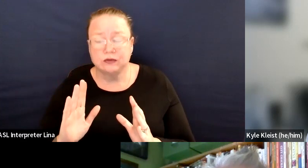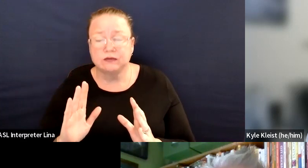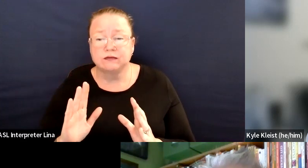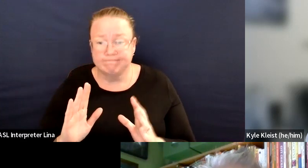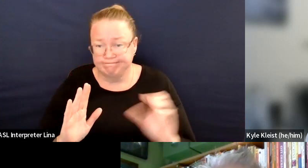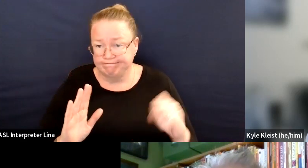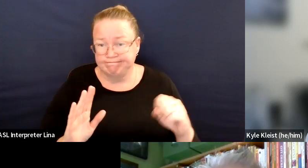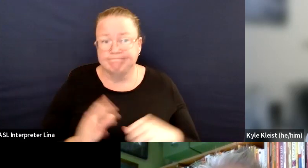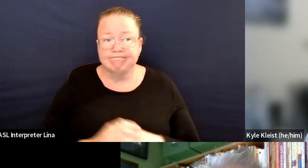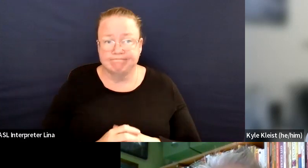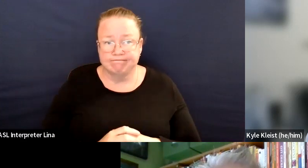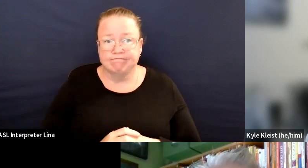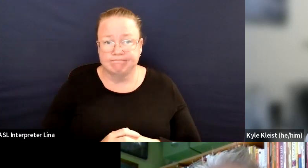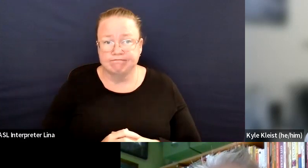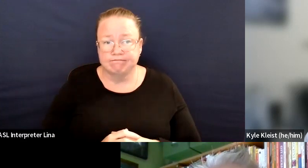Mm-hmm.